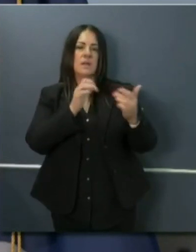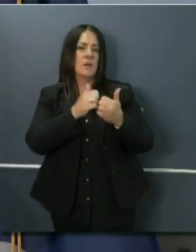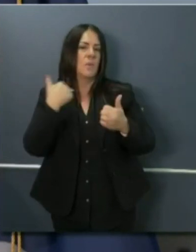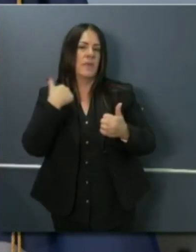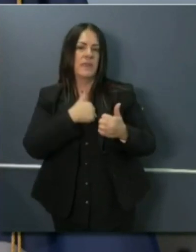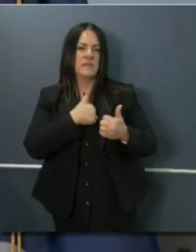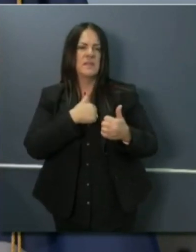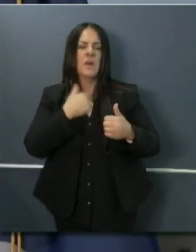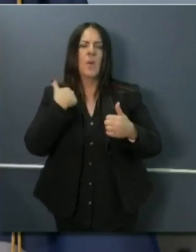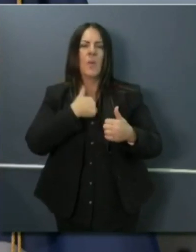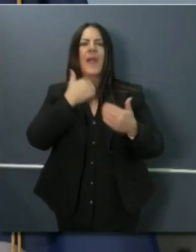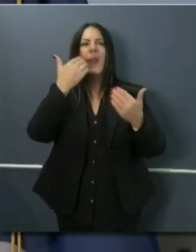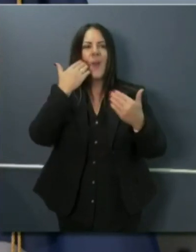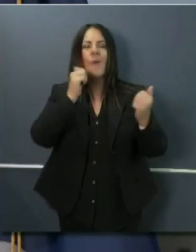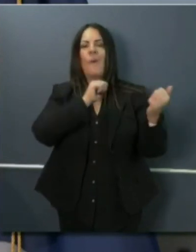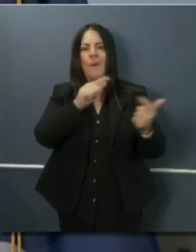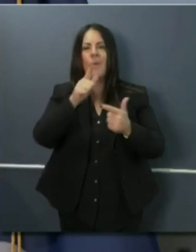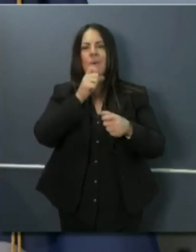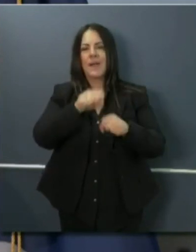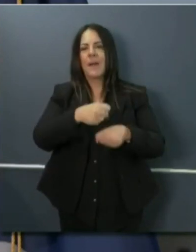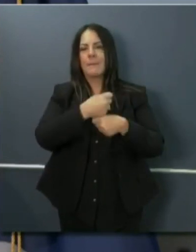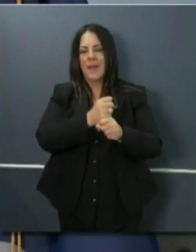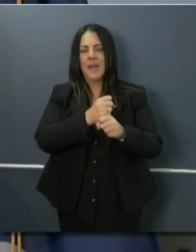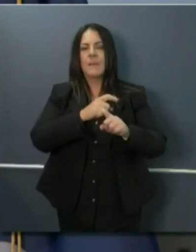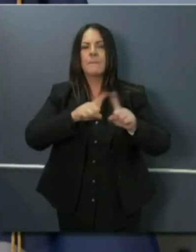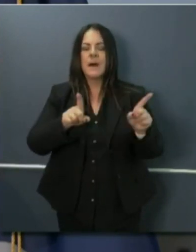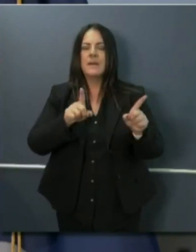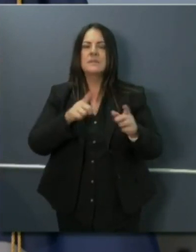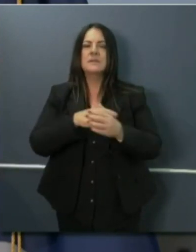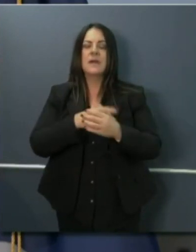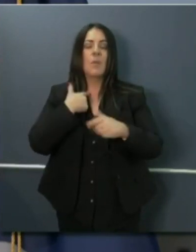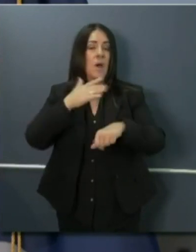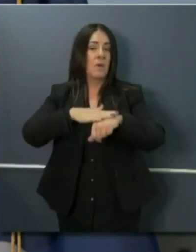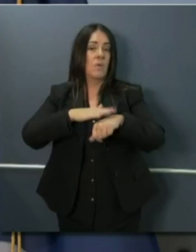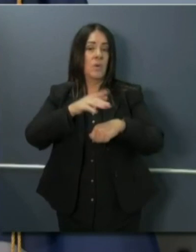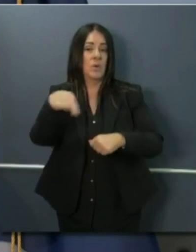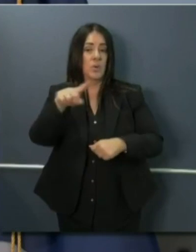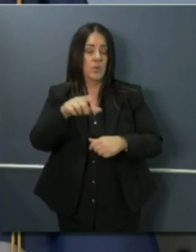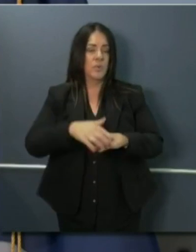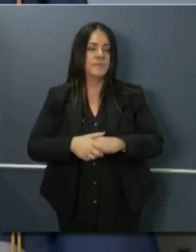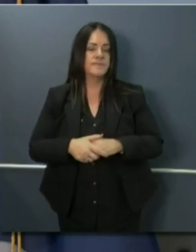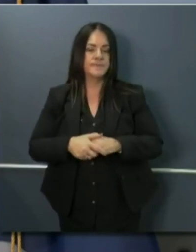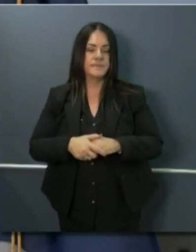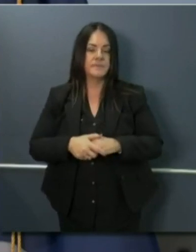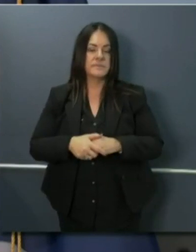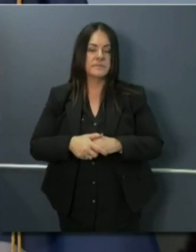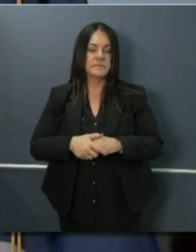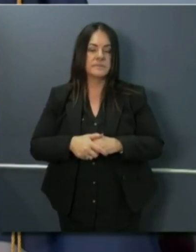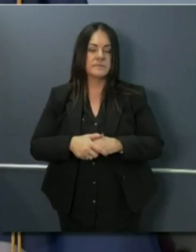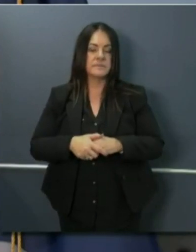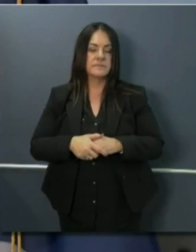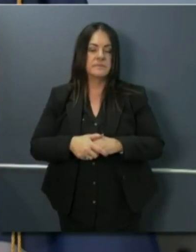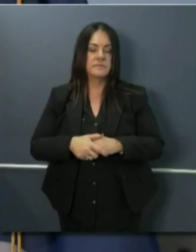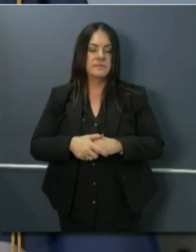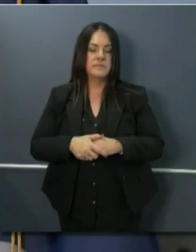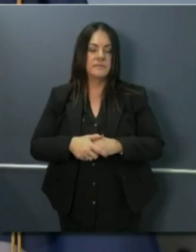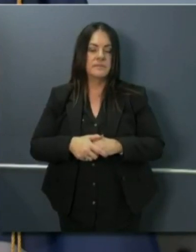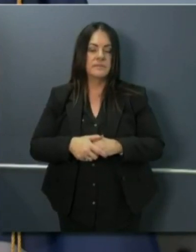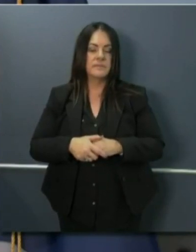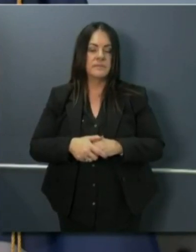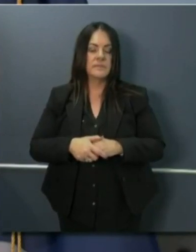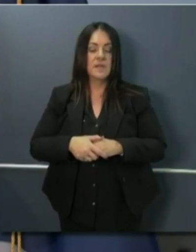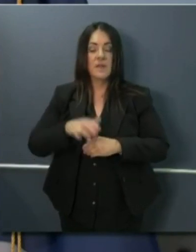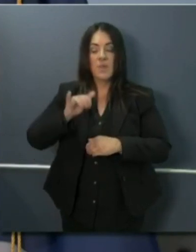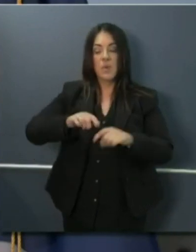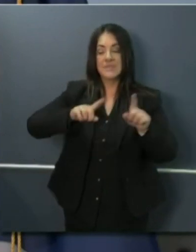in contact with. But I want to caution folks on this. The scalability of some of these promoted